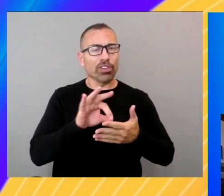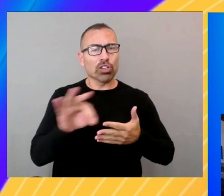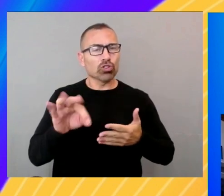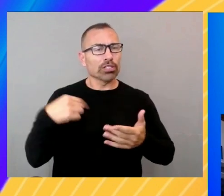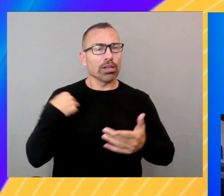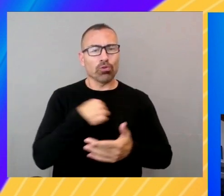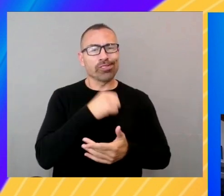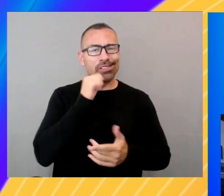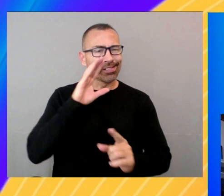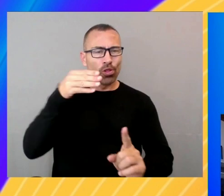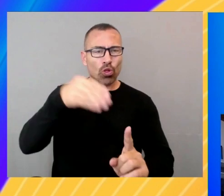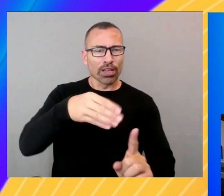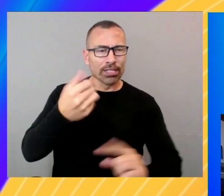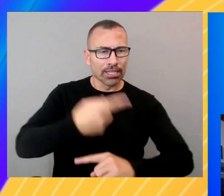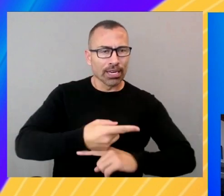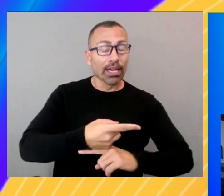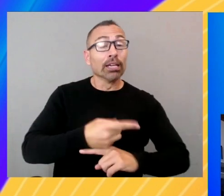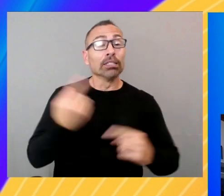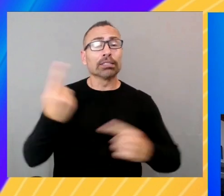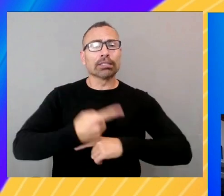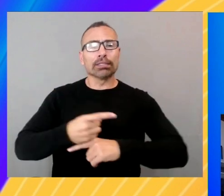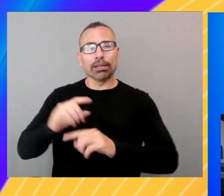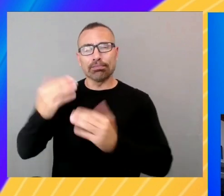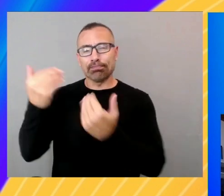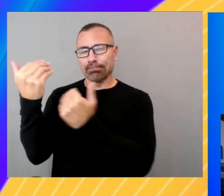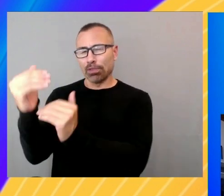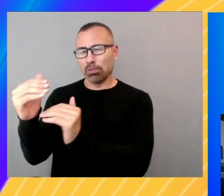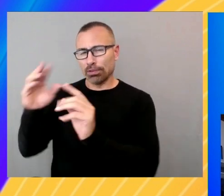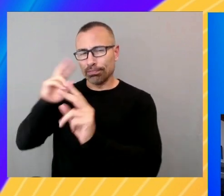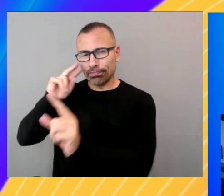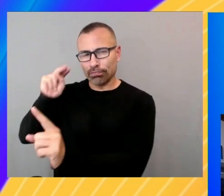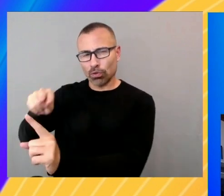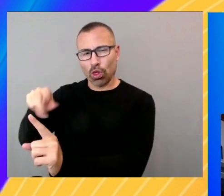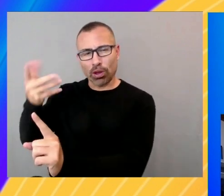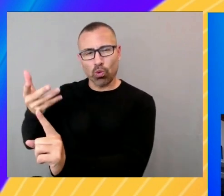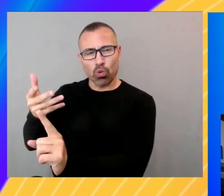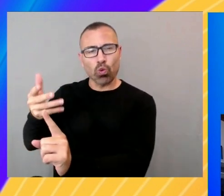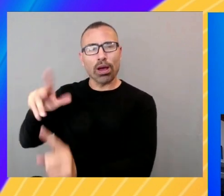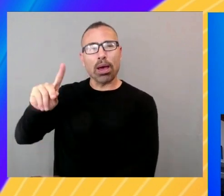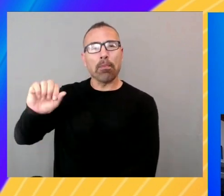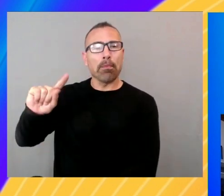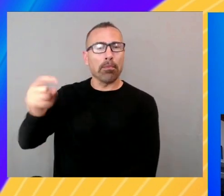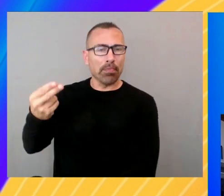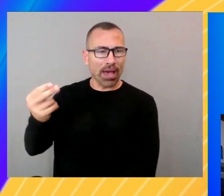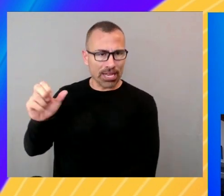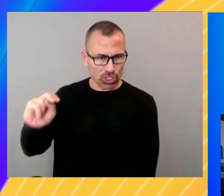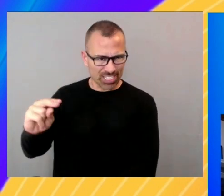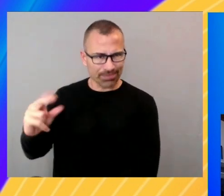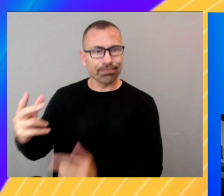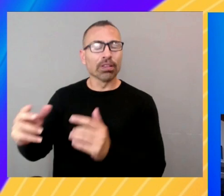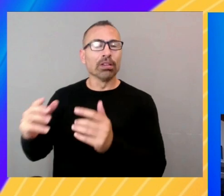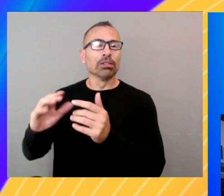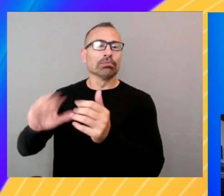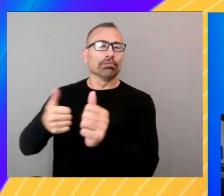focusing more on the patching side, but it does extend beyond just what we're talking about.